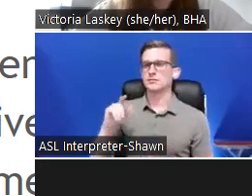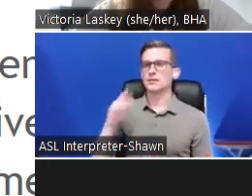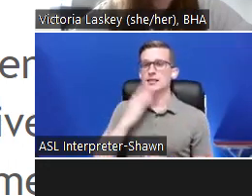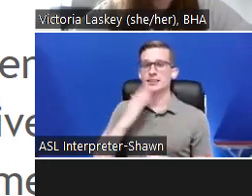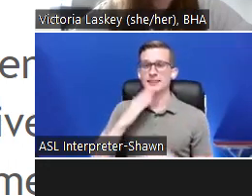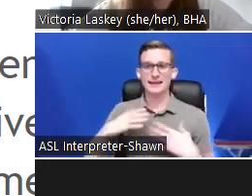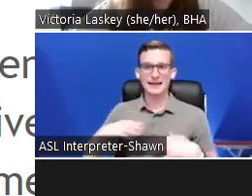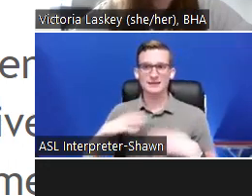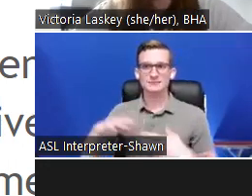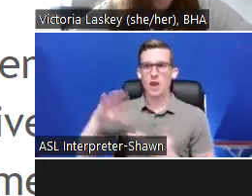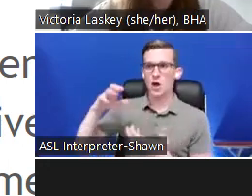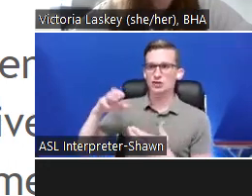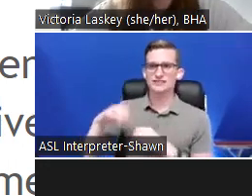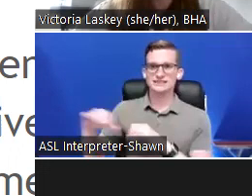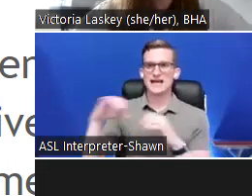all be found in part